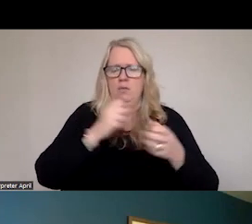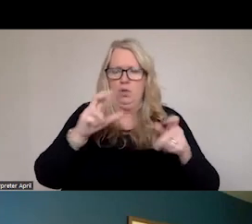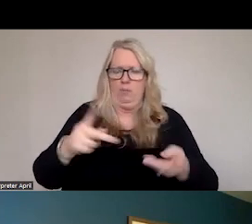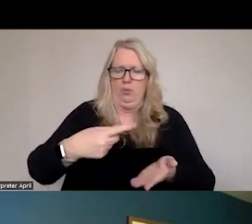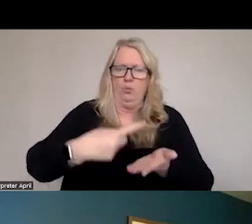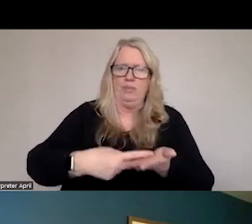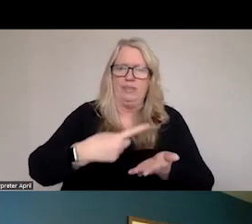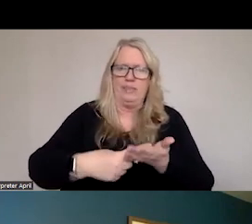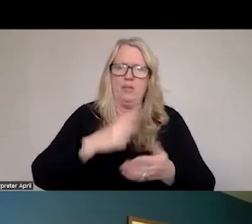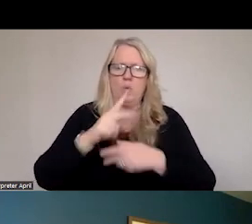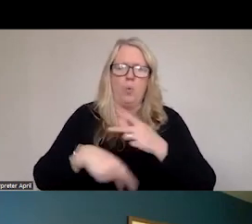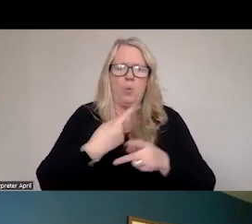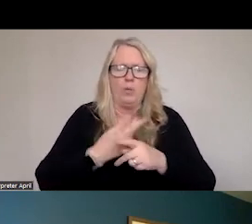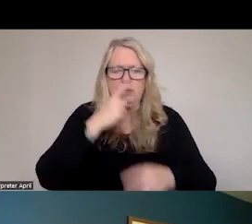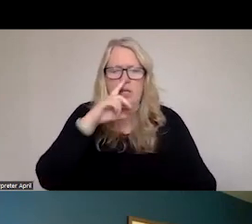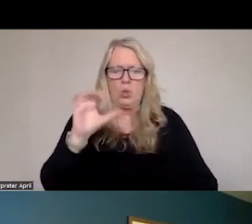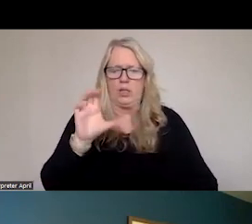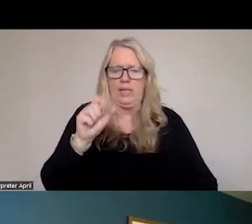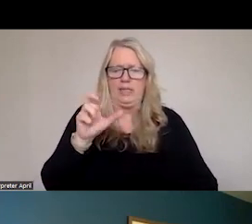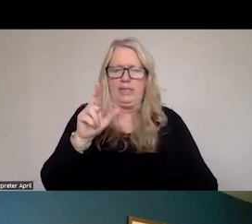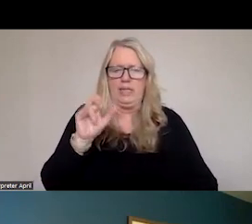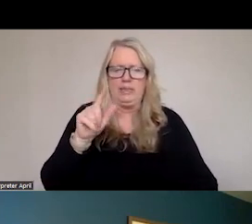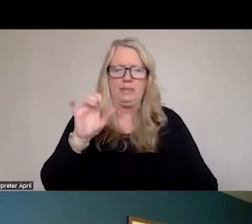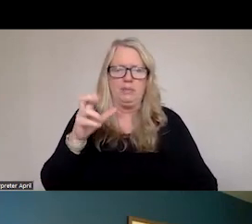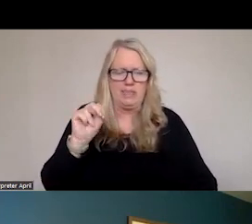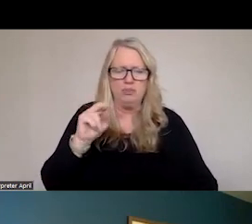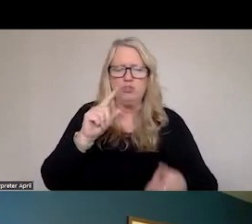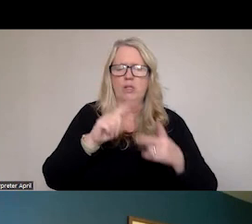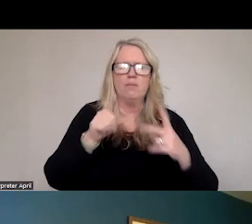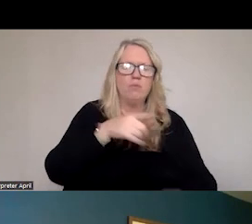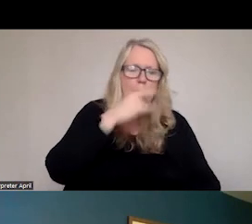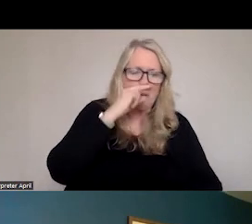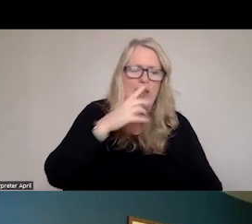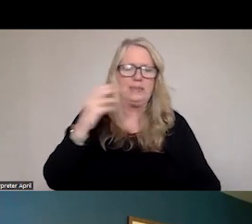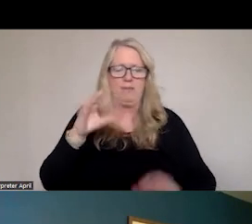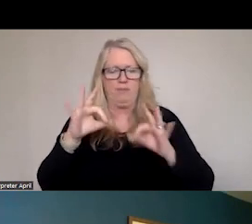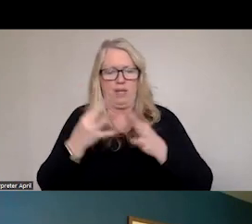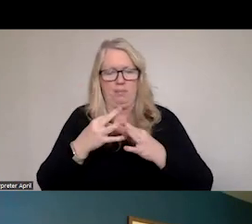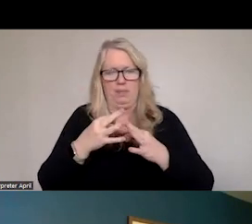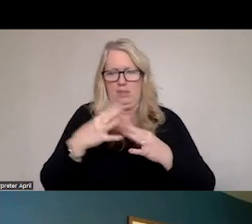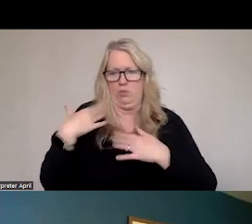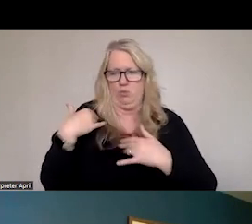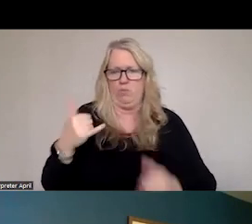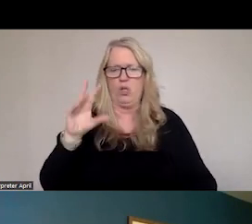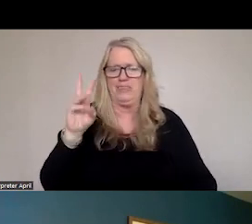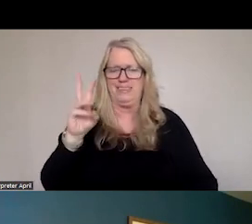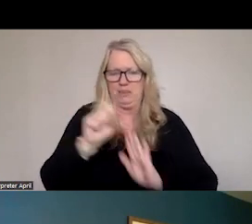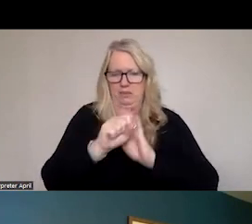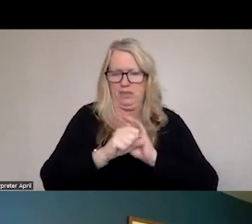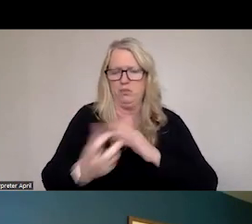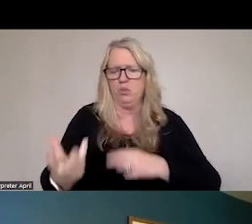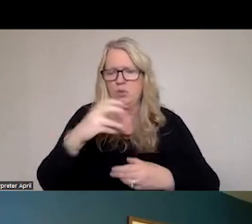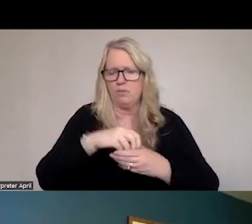what customization does look like for kids and families. And right now there are 6 states engaged in a quality learning